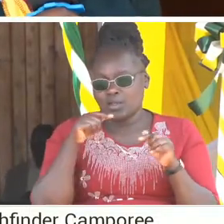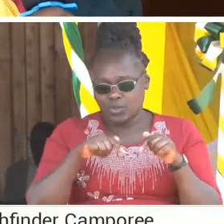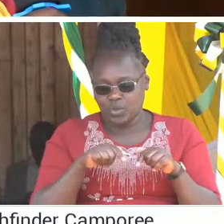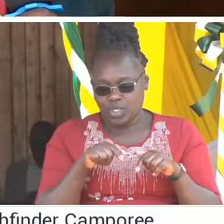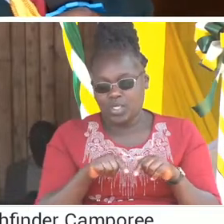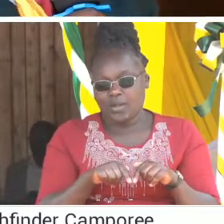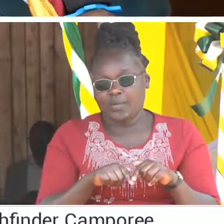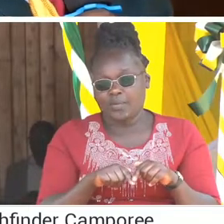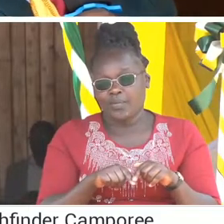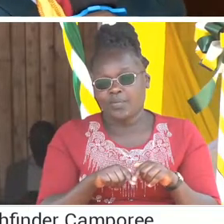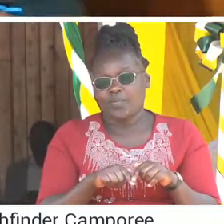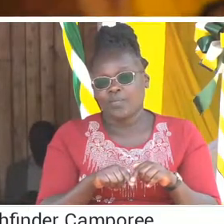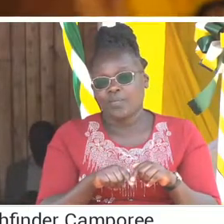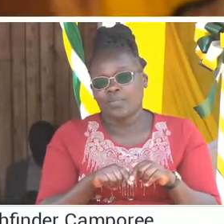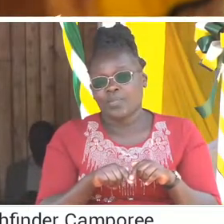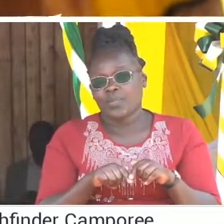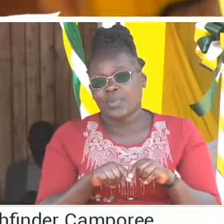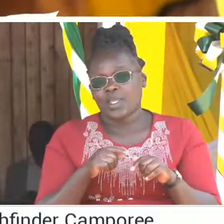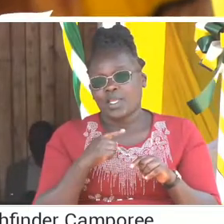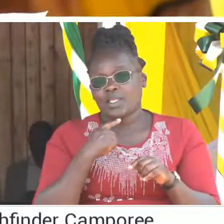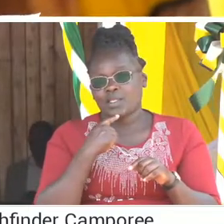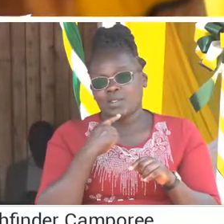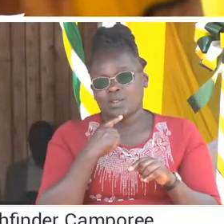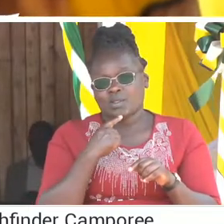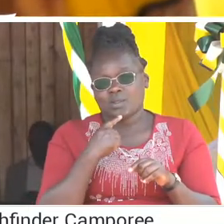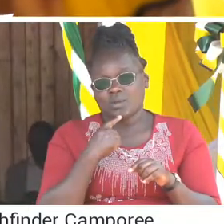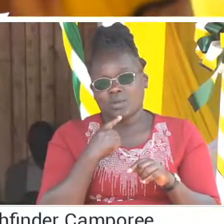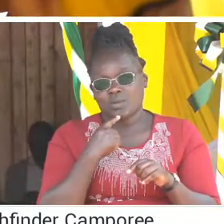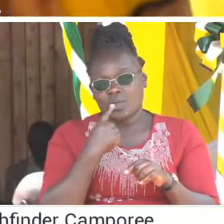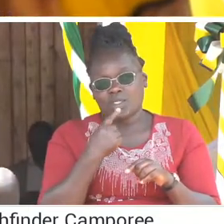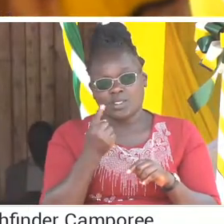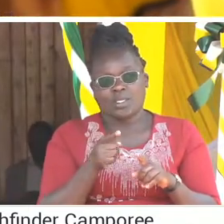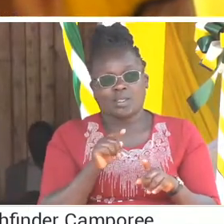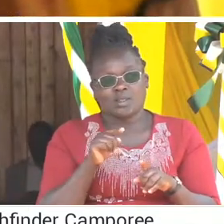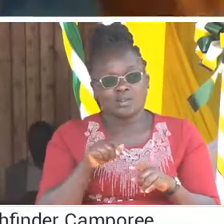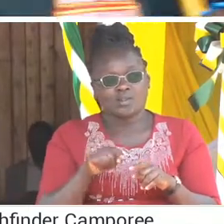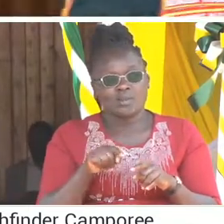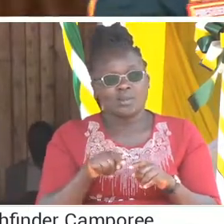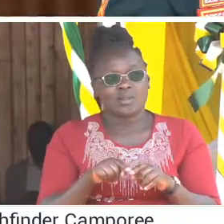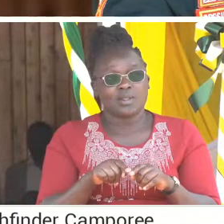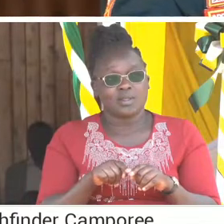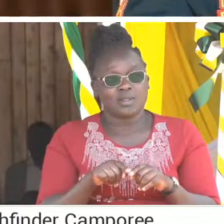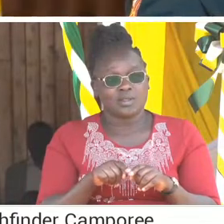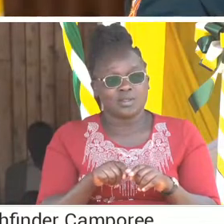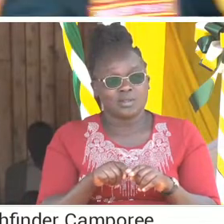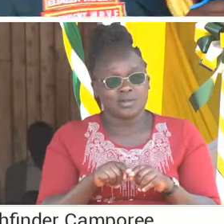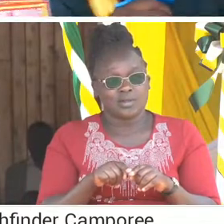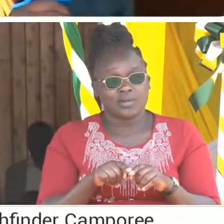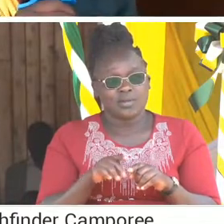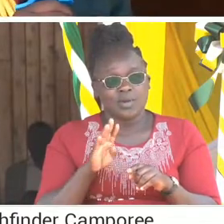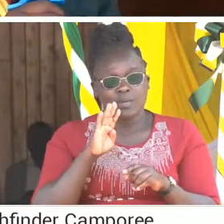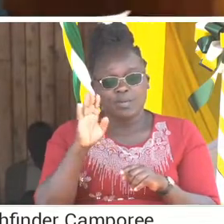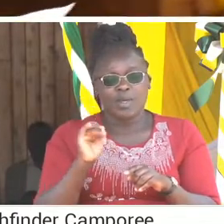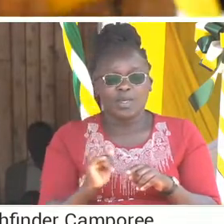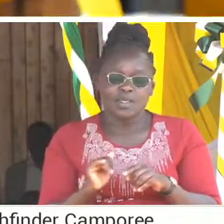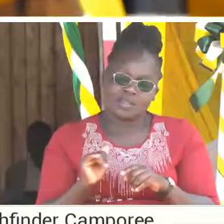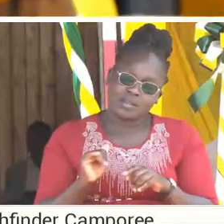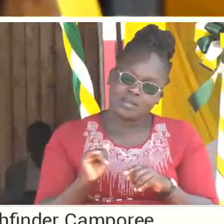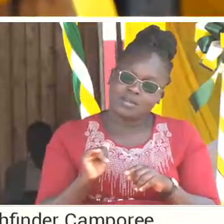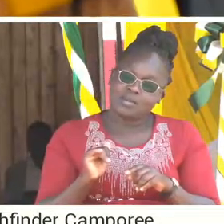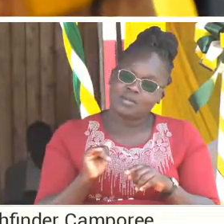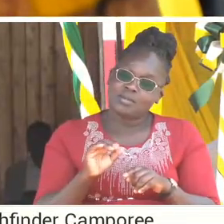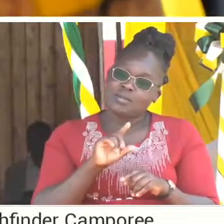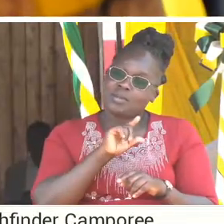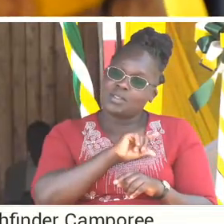experience, I want to urge you to internalize its profound truths. By the grace of God, I'll be